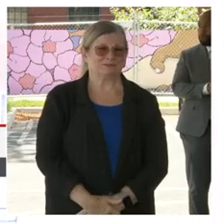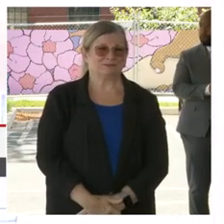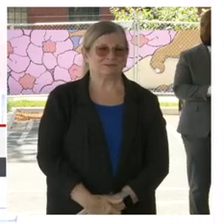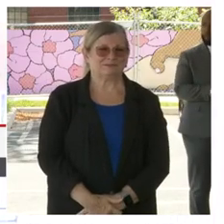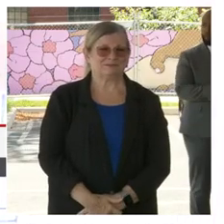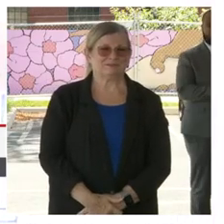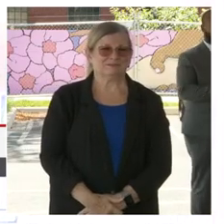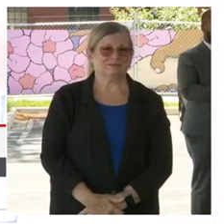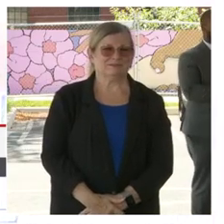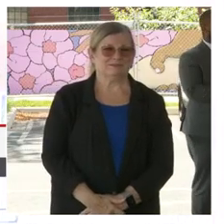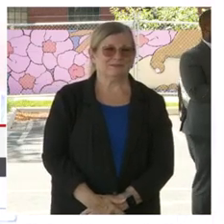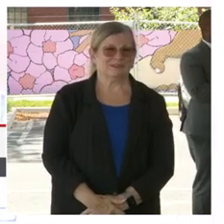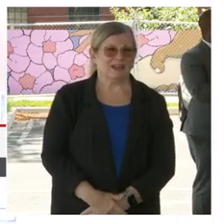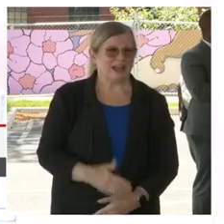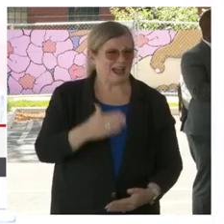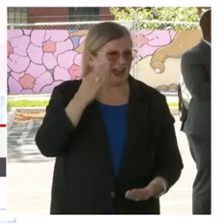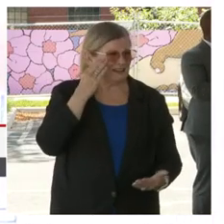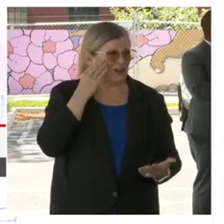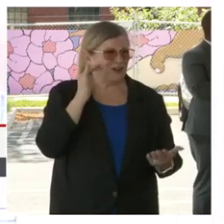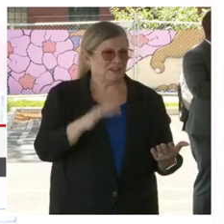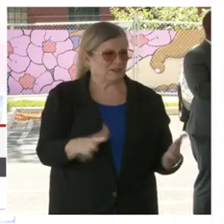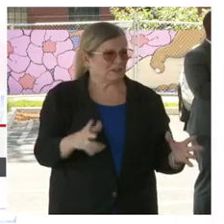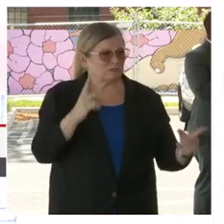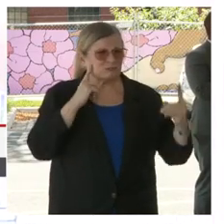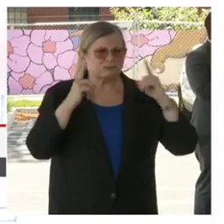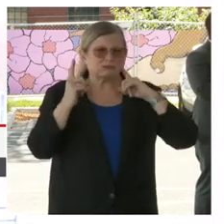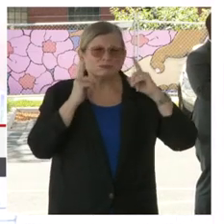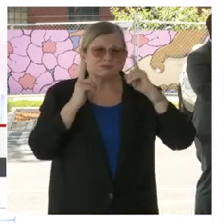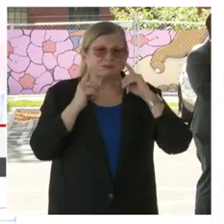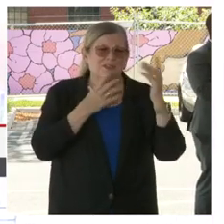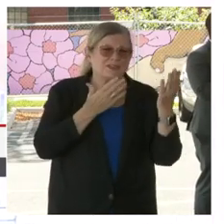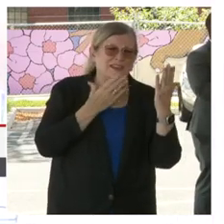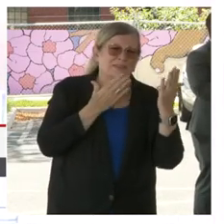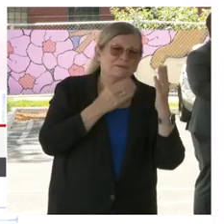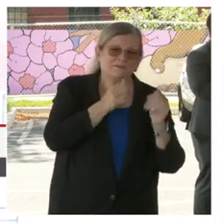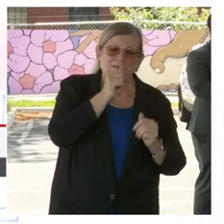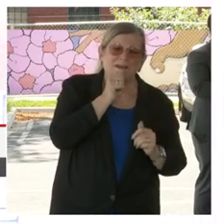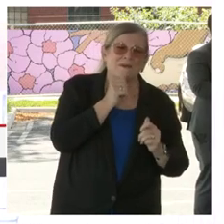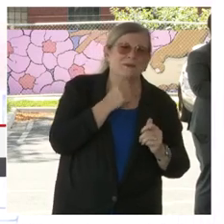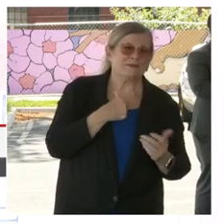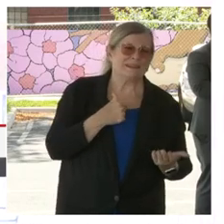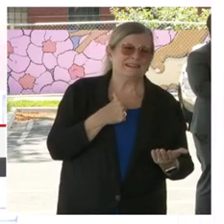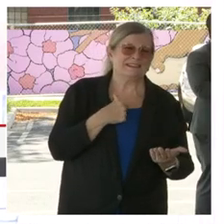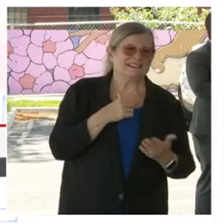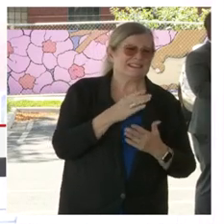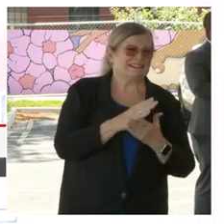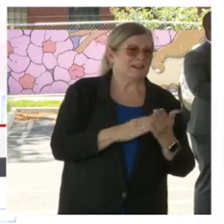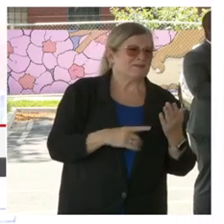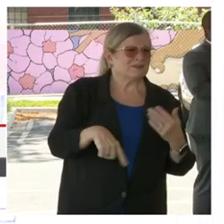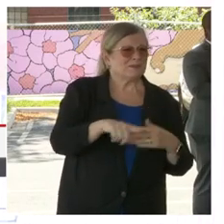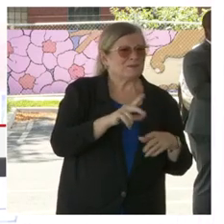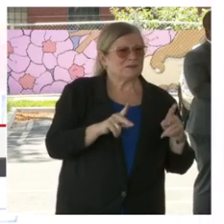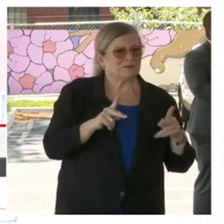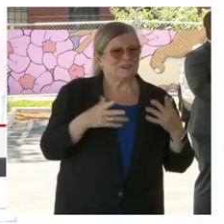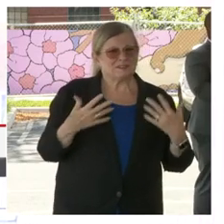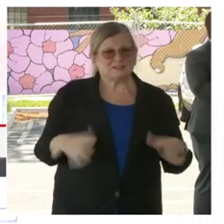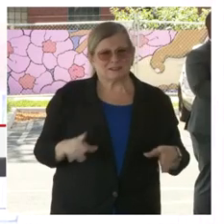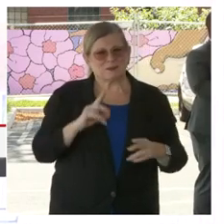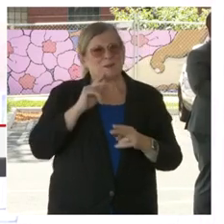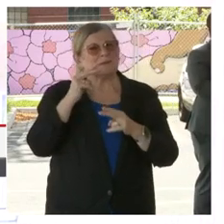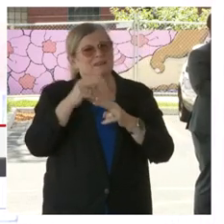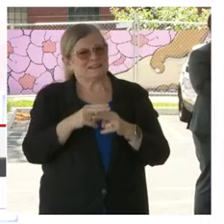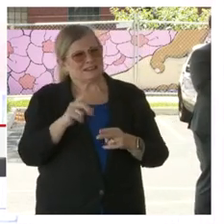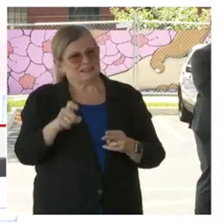I know you all have heard a number of thank yous already, but bear with me. I think the people who've been mentioned already should be repeated every